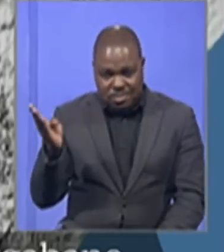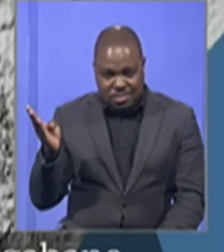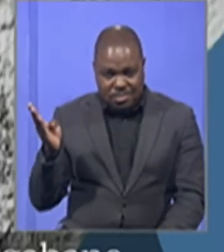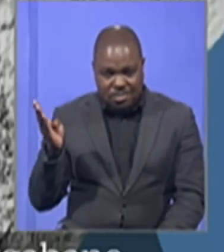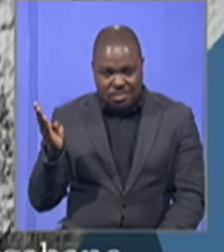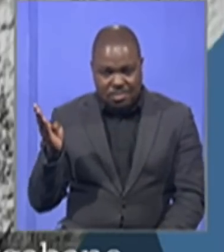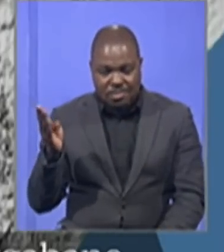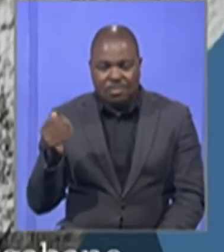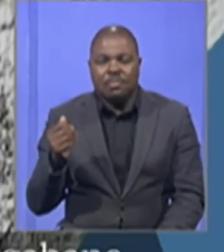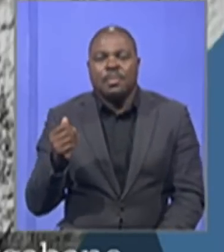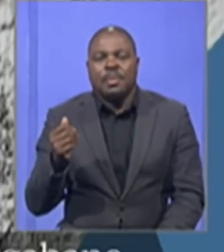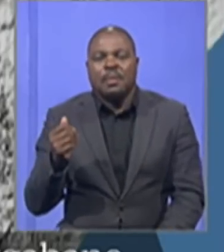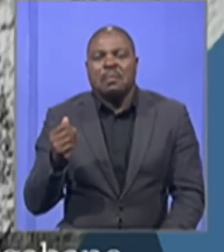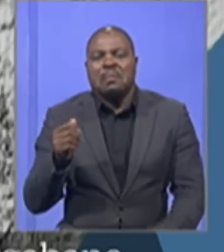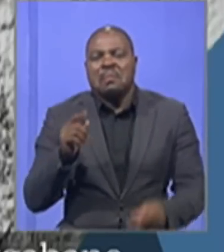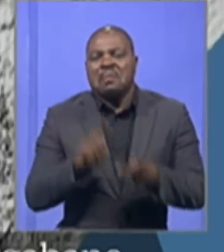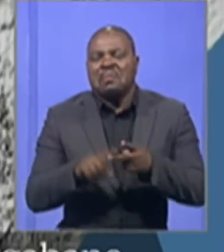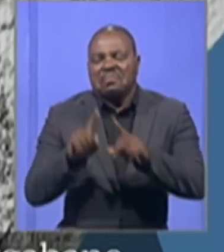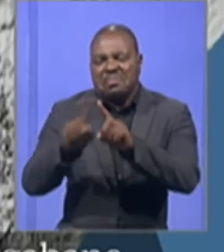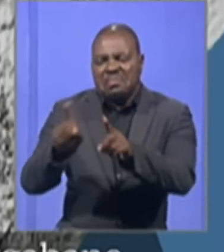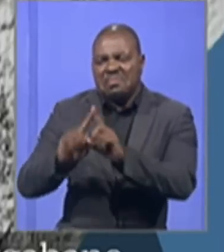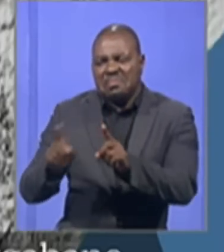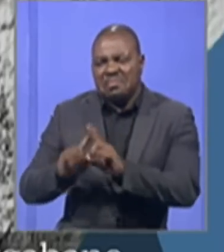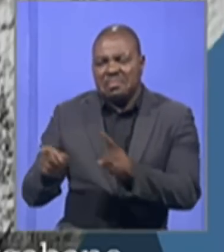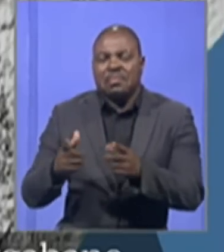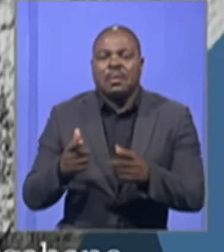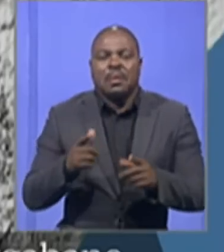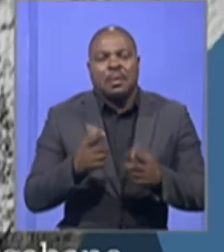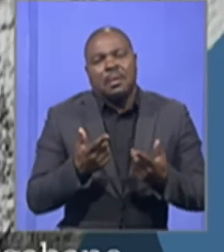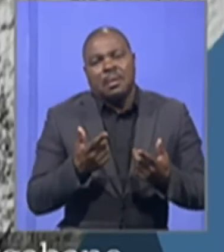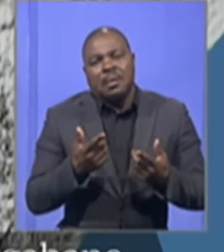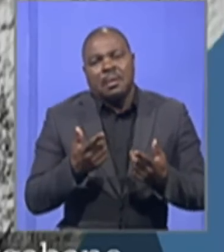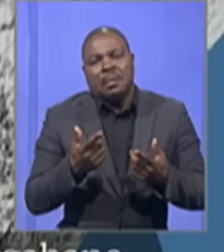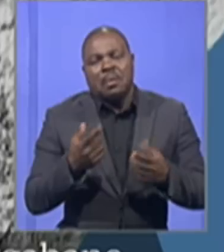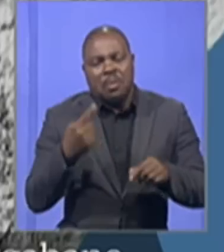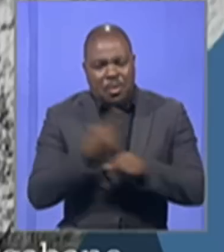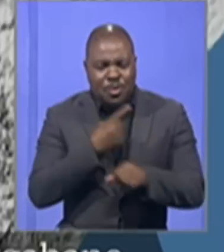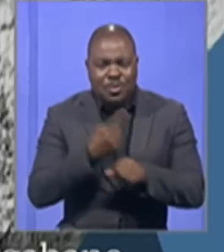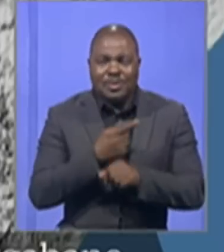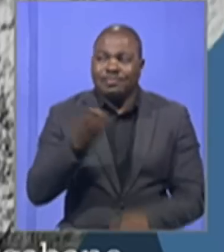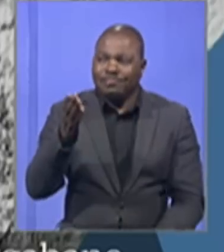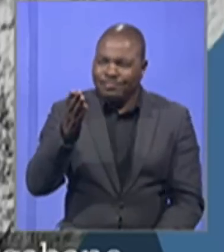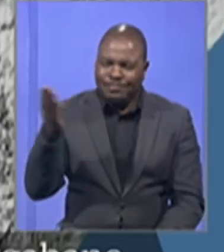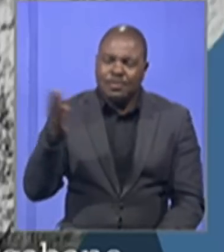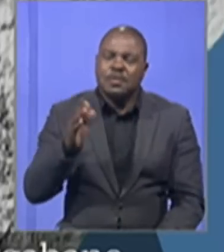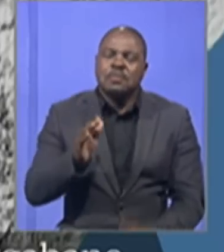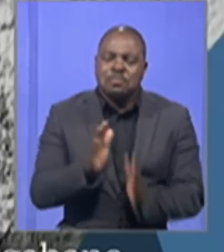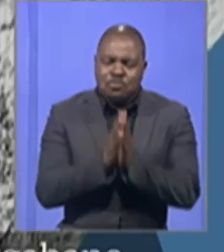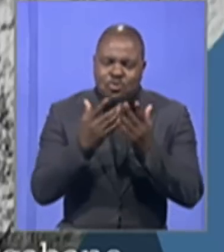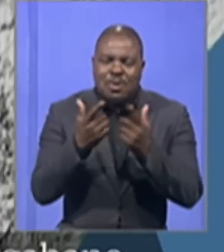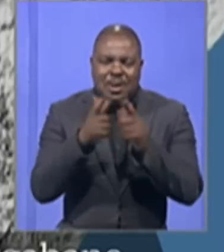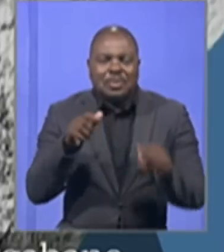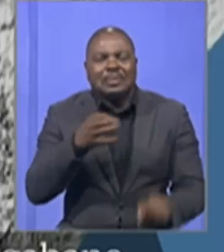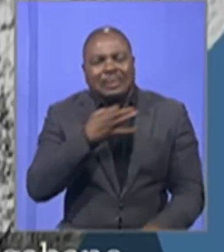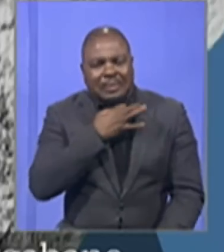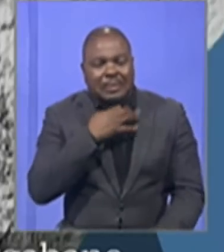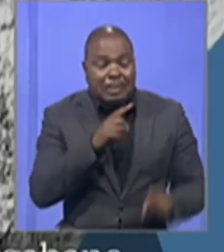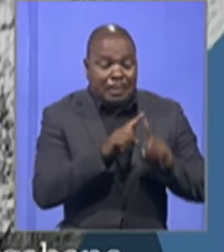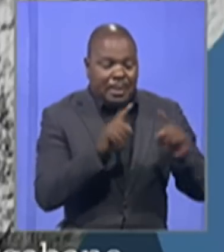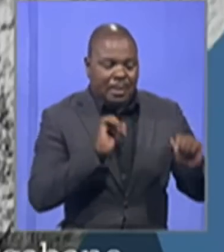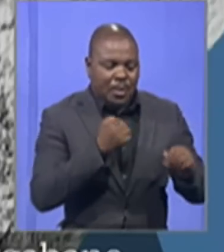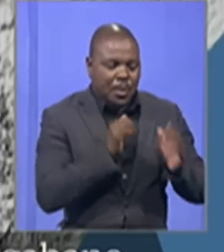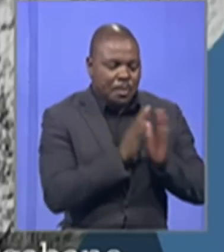ka mekgahlelo di hlahella ka nako e kgolo le nyane di le ka sekgoweng jwale ha re hlaha ka tsena tsa